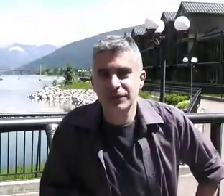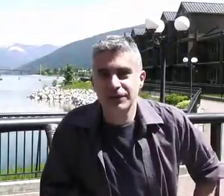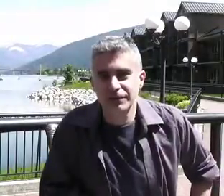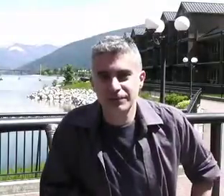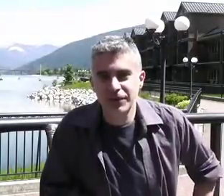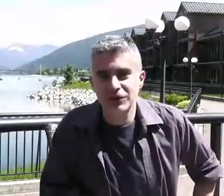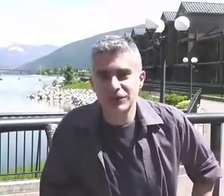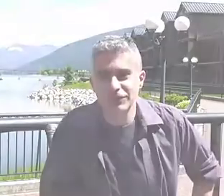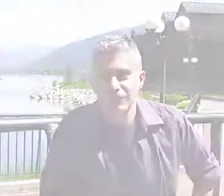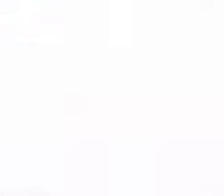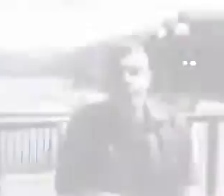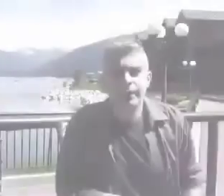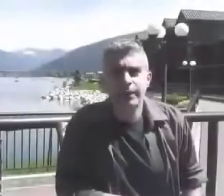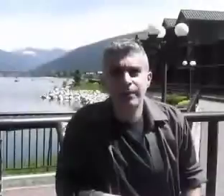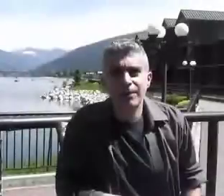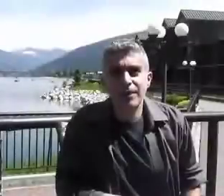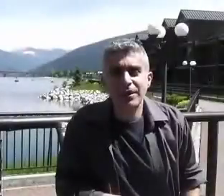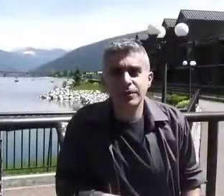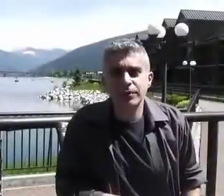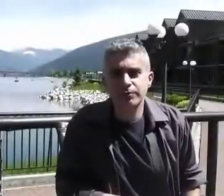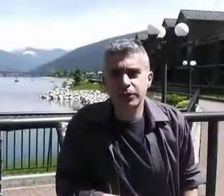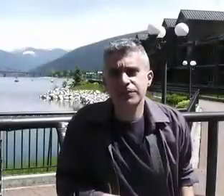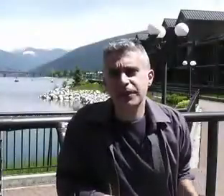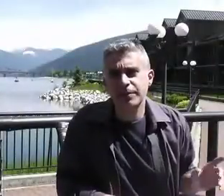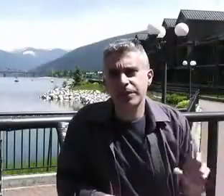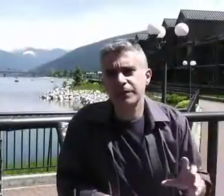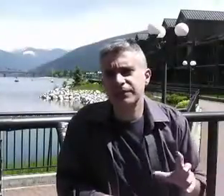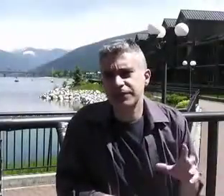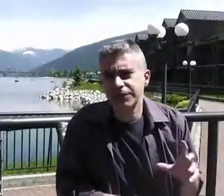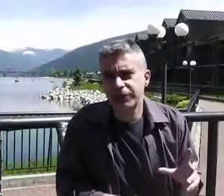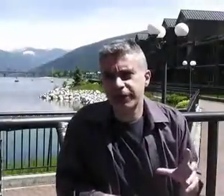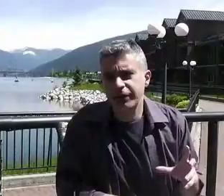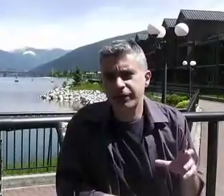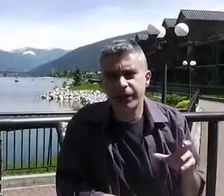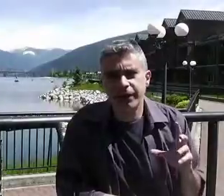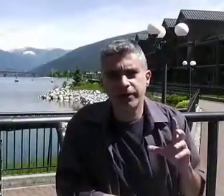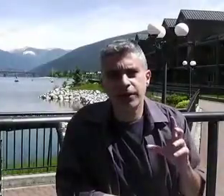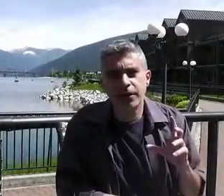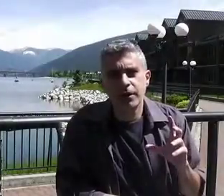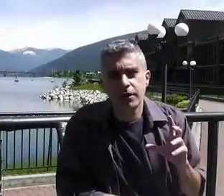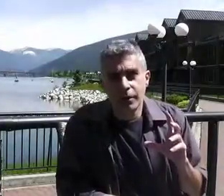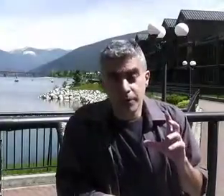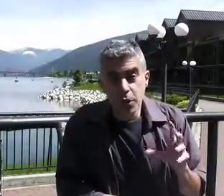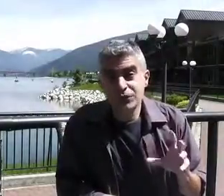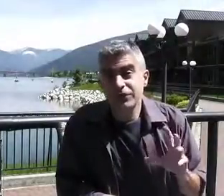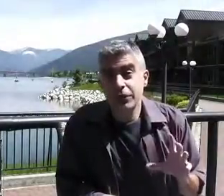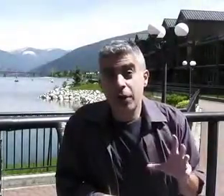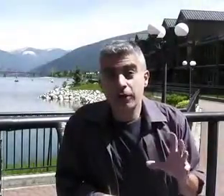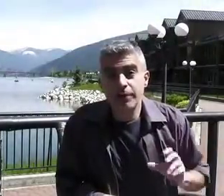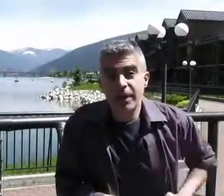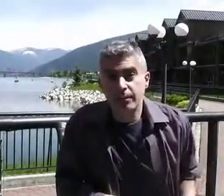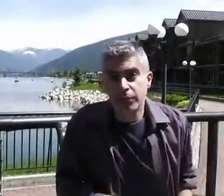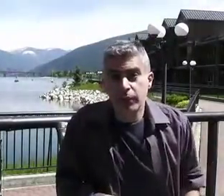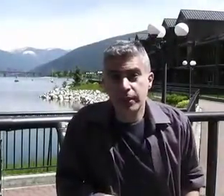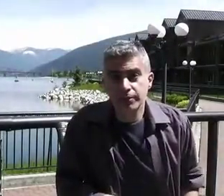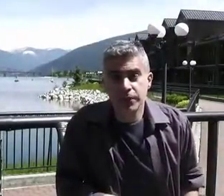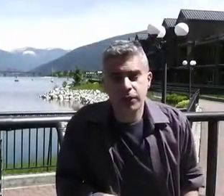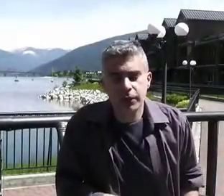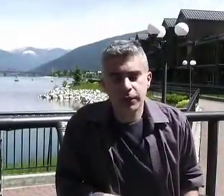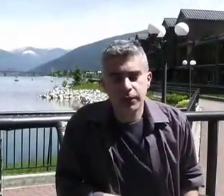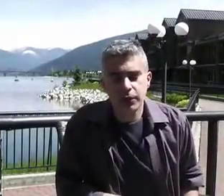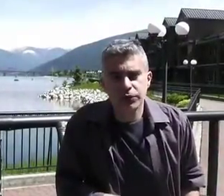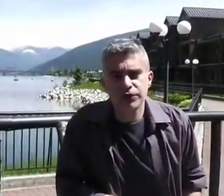various occasions. Sure. My main purpose in IBDE is delivery of most, if not all, of the main